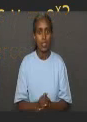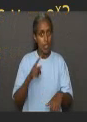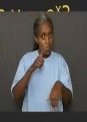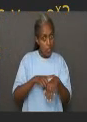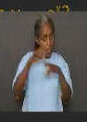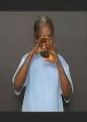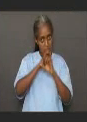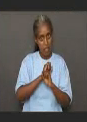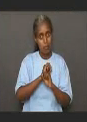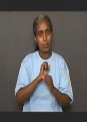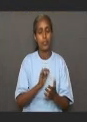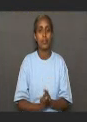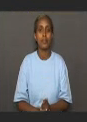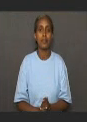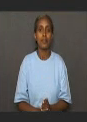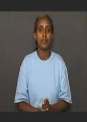Time's up.